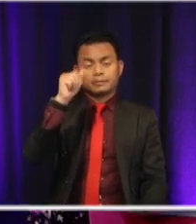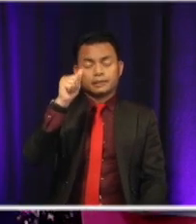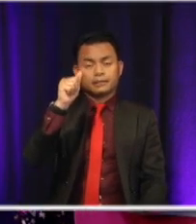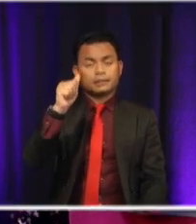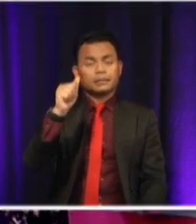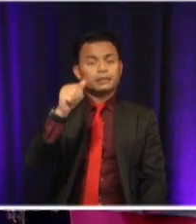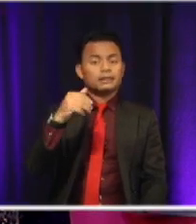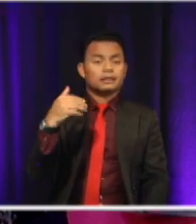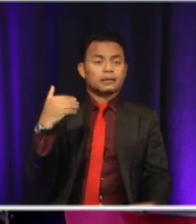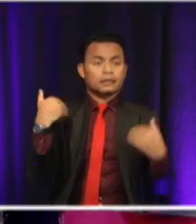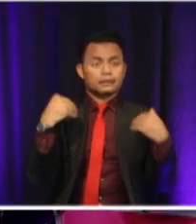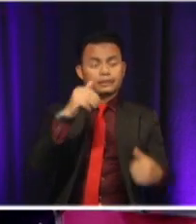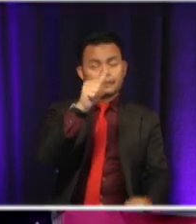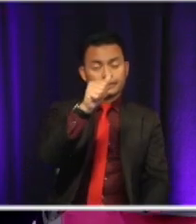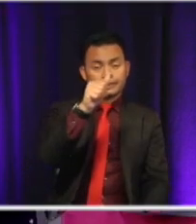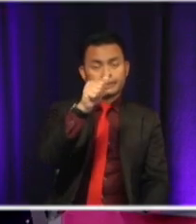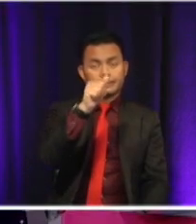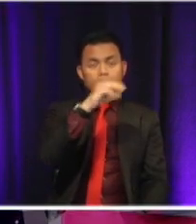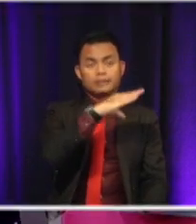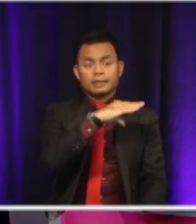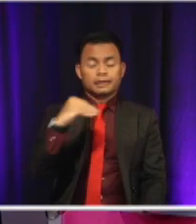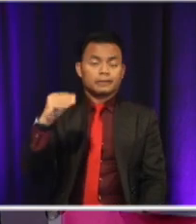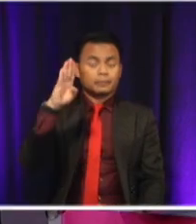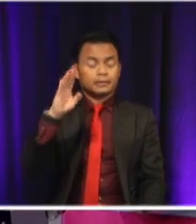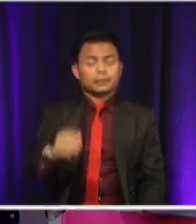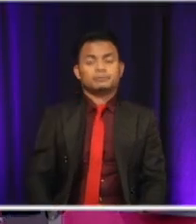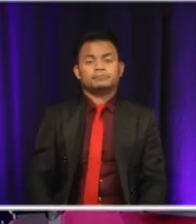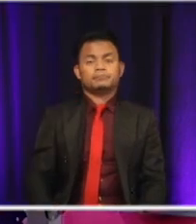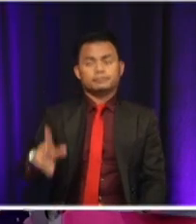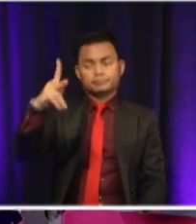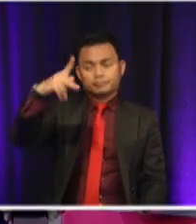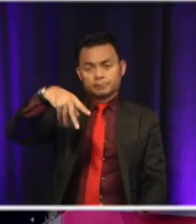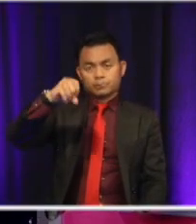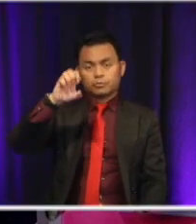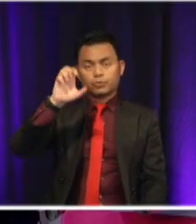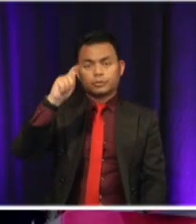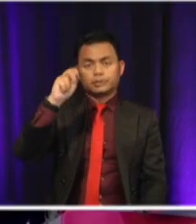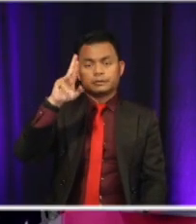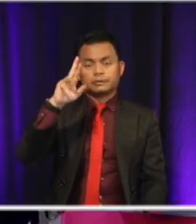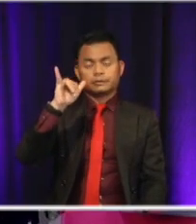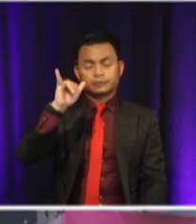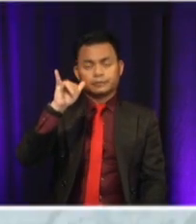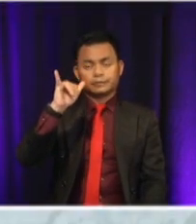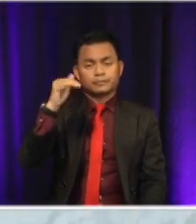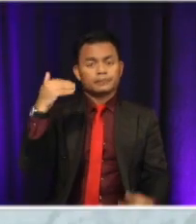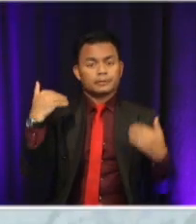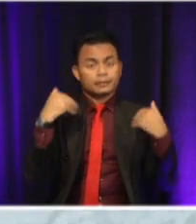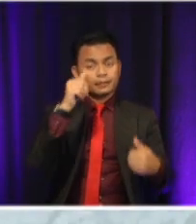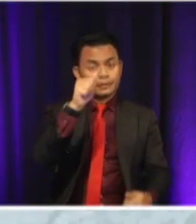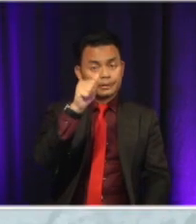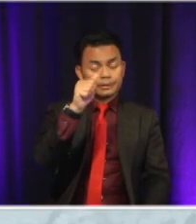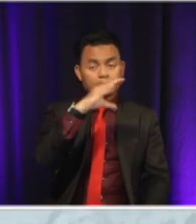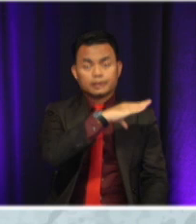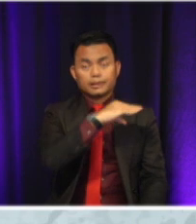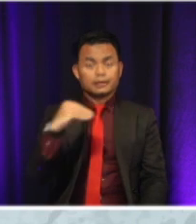a pair of questions, A and B. So generally 6 questions. But if you're looking at